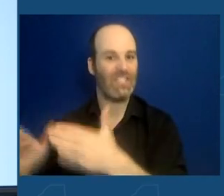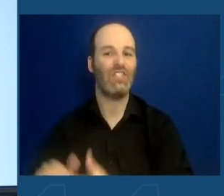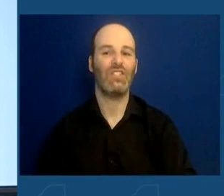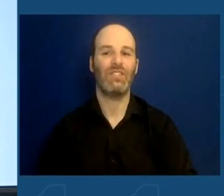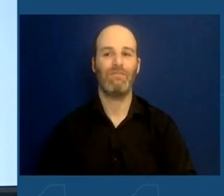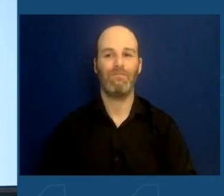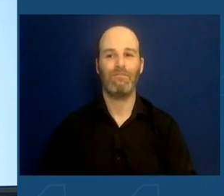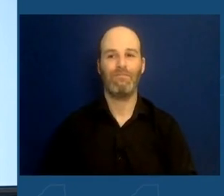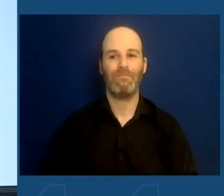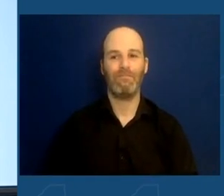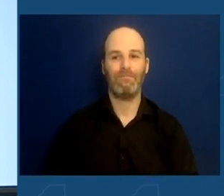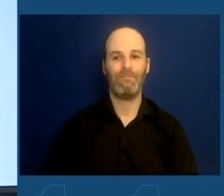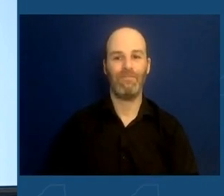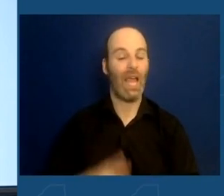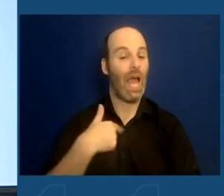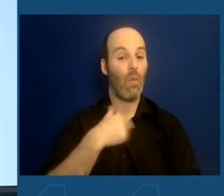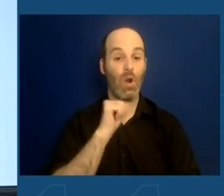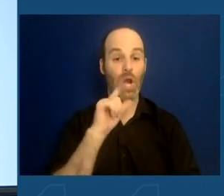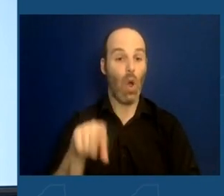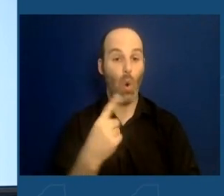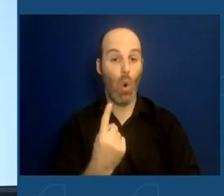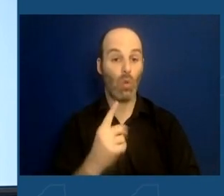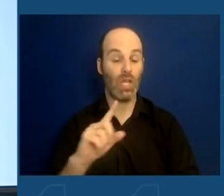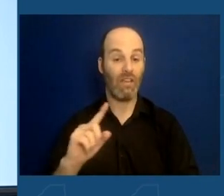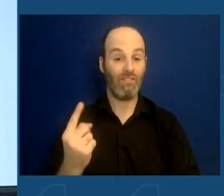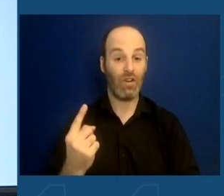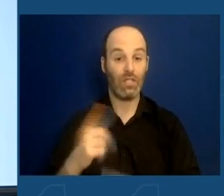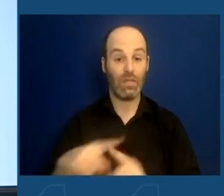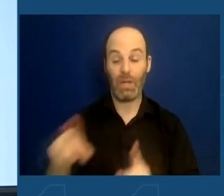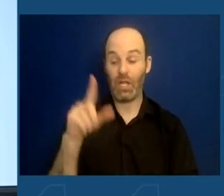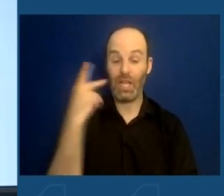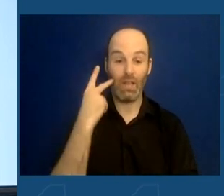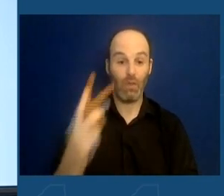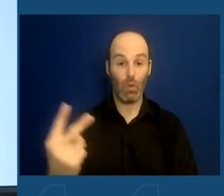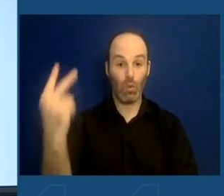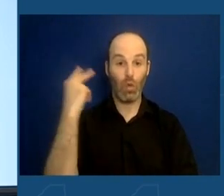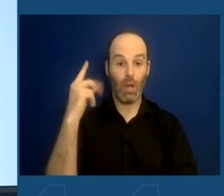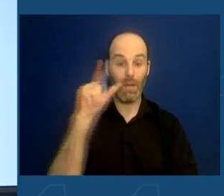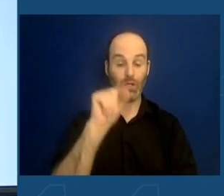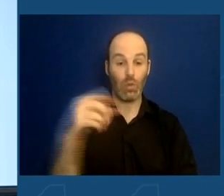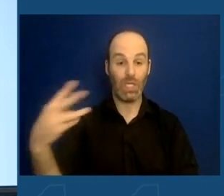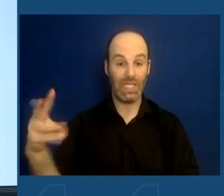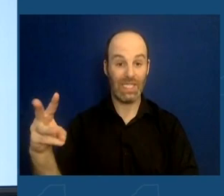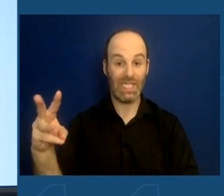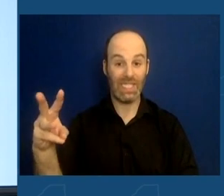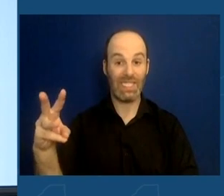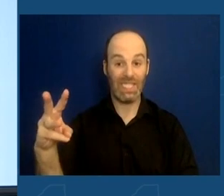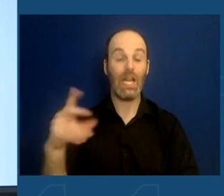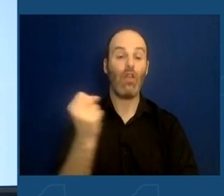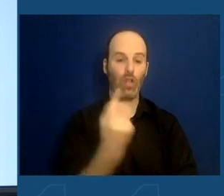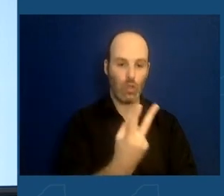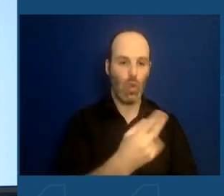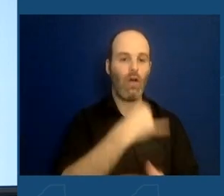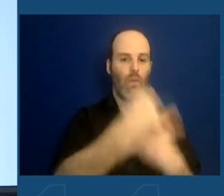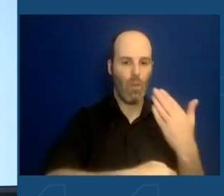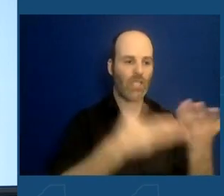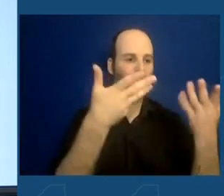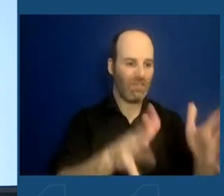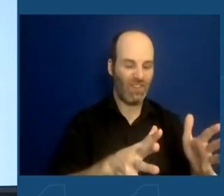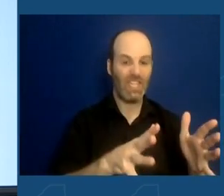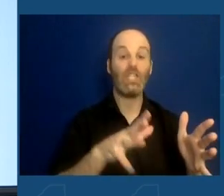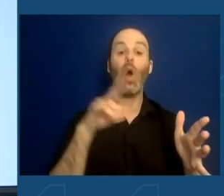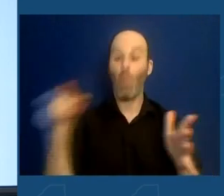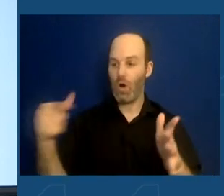were they the first, but if you go back to 2016, the 12 projects completed were the original 12 we said we were going to do